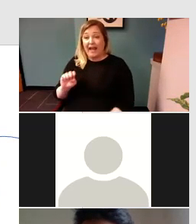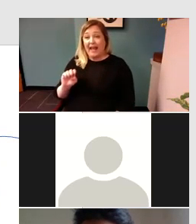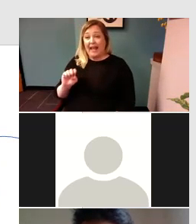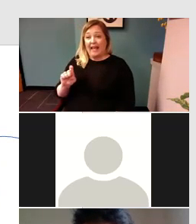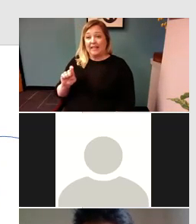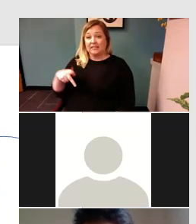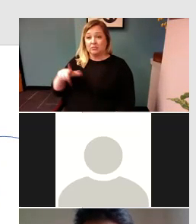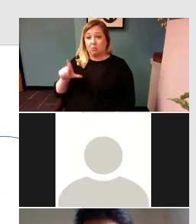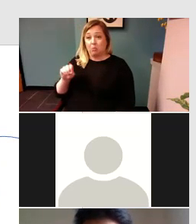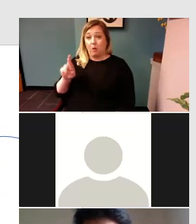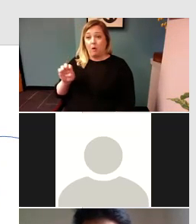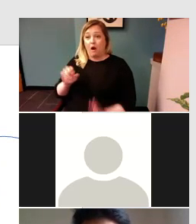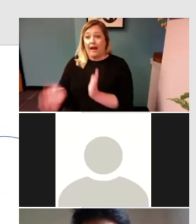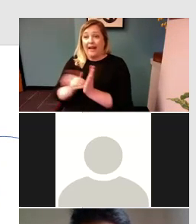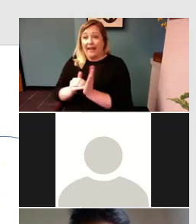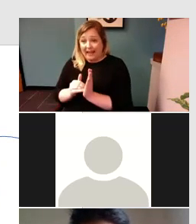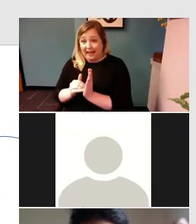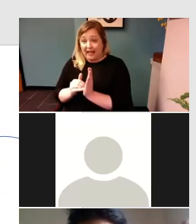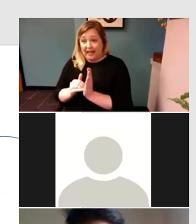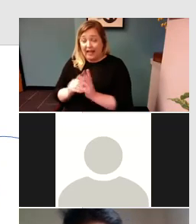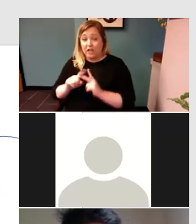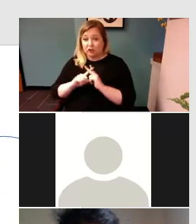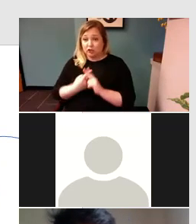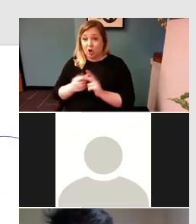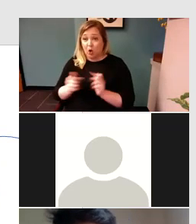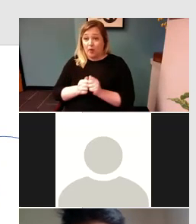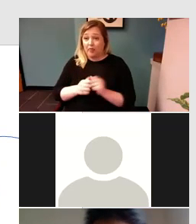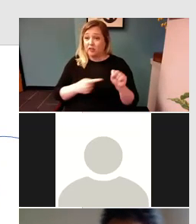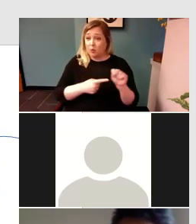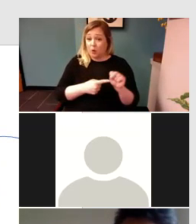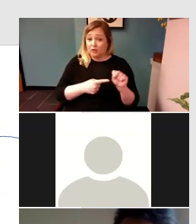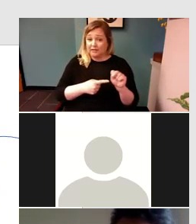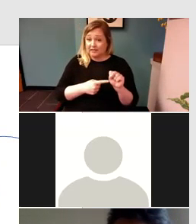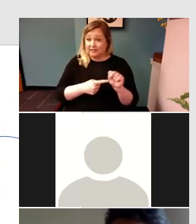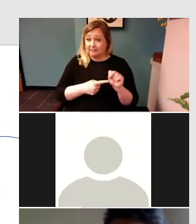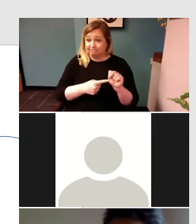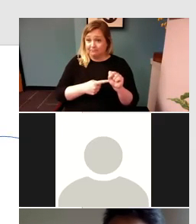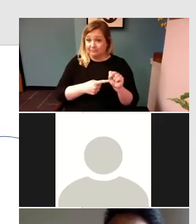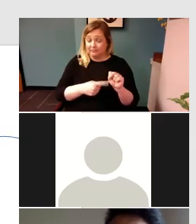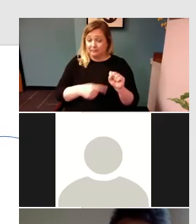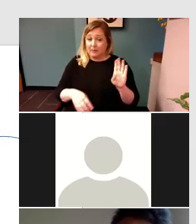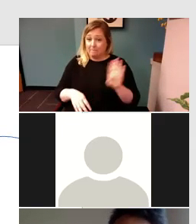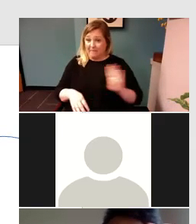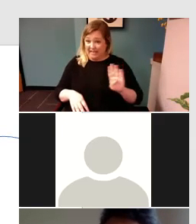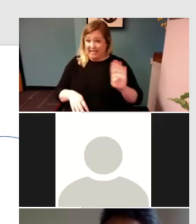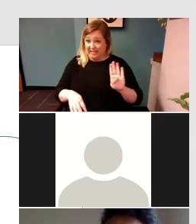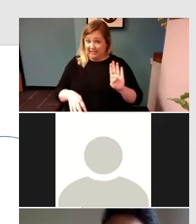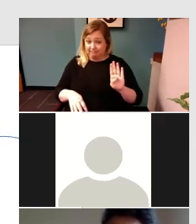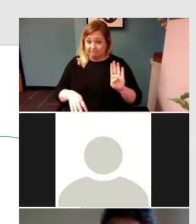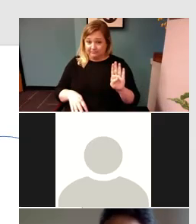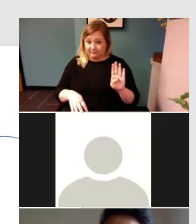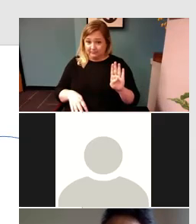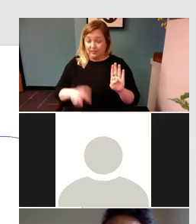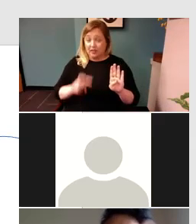source node. We start off from B and then we basically figure out all of these nodes. And once we are